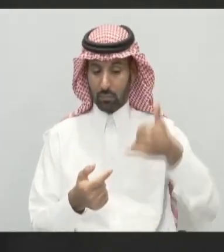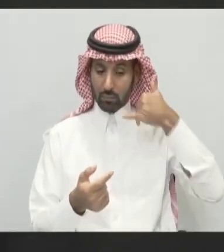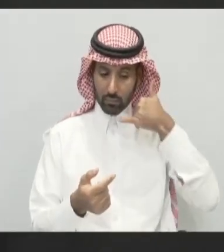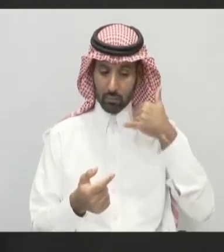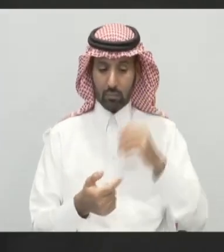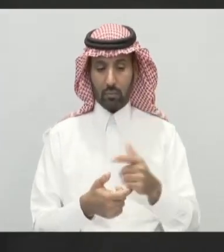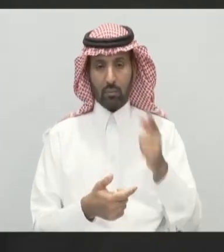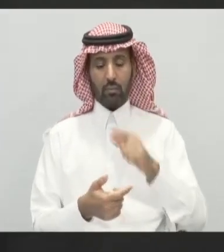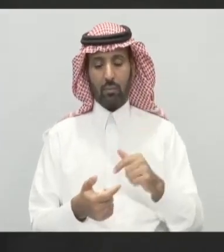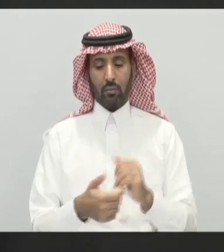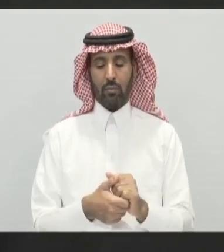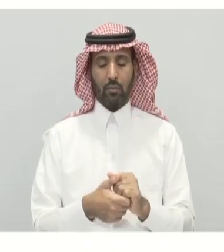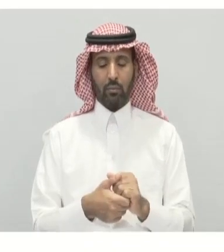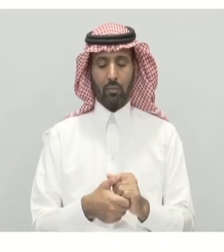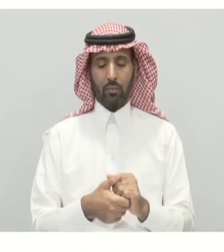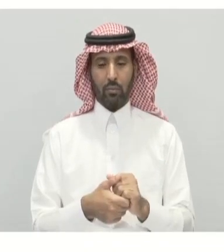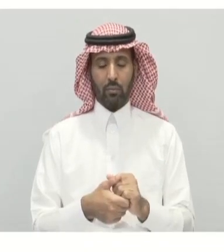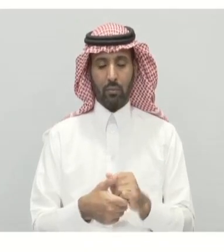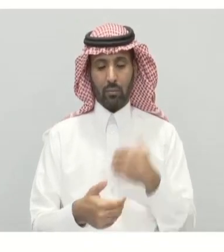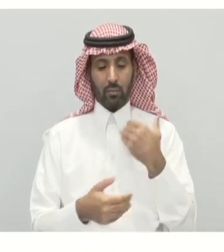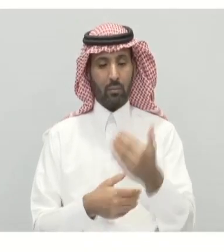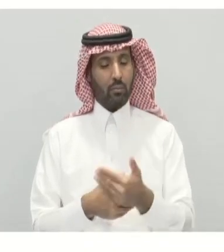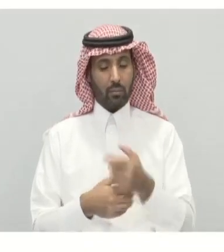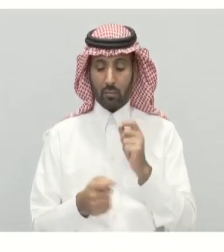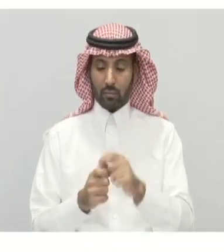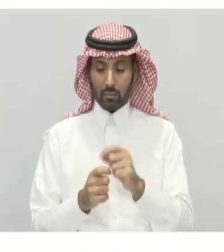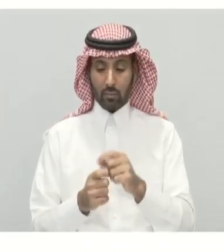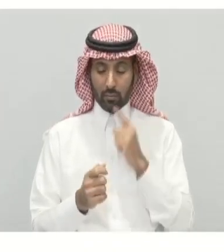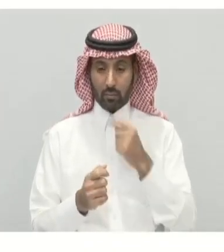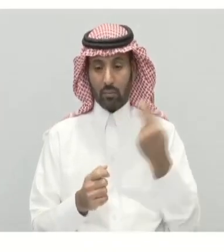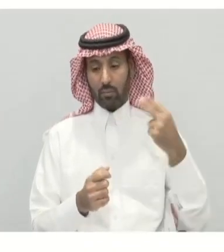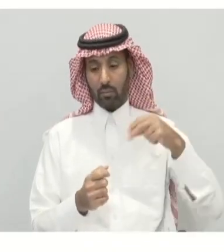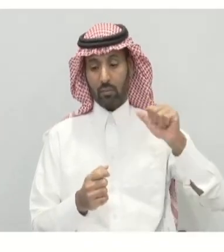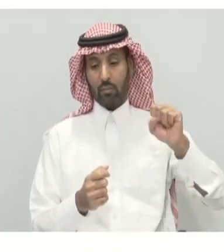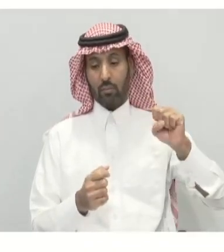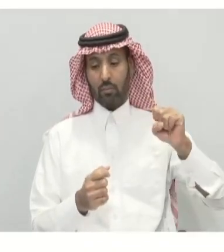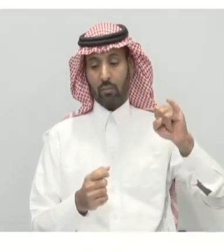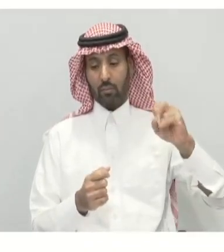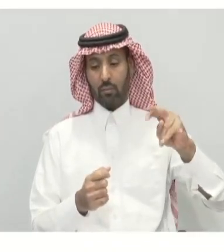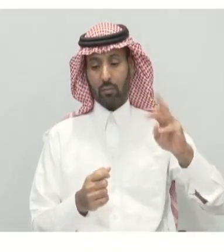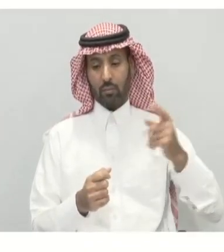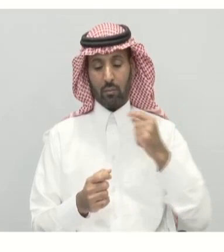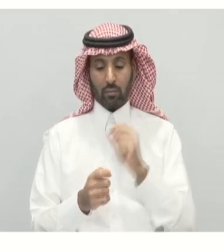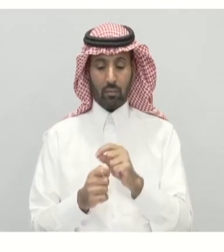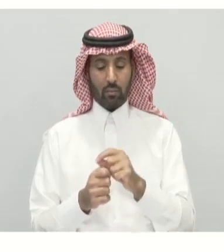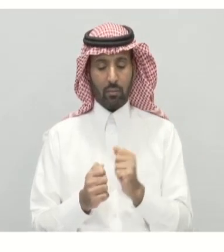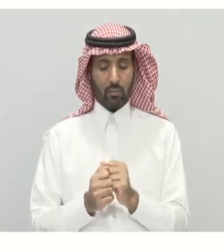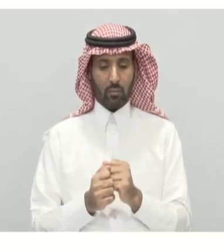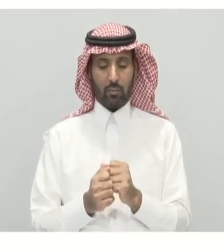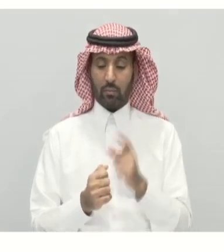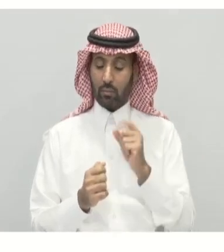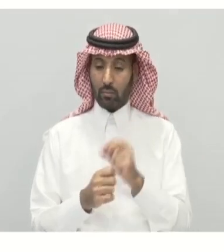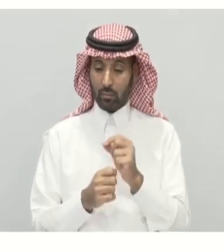to ask questions. Then, what advice does Hussein give Muhammad? He told